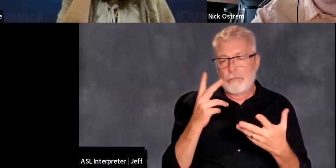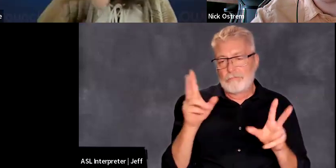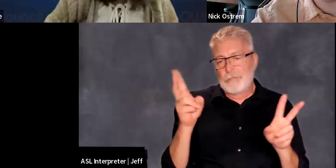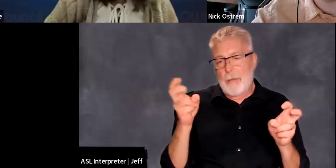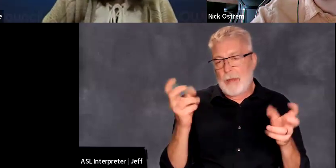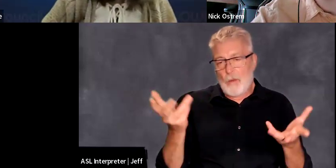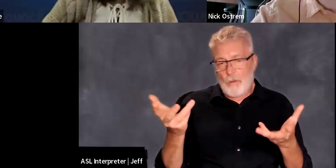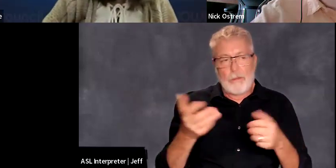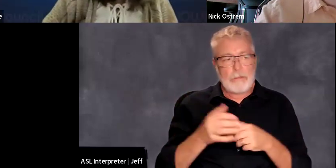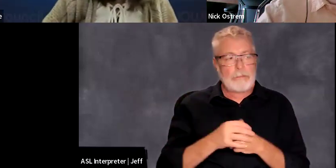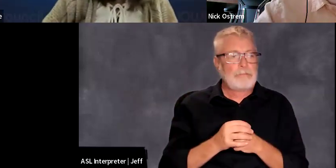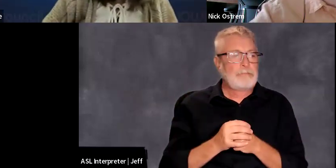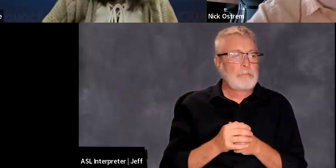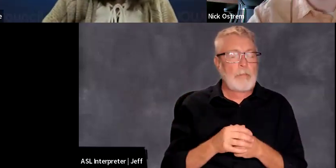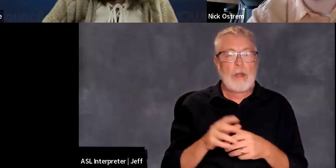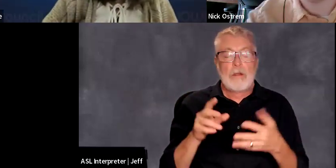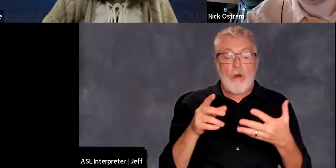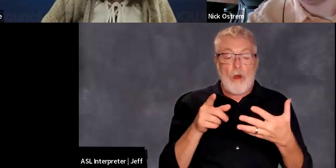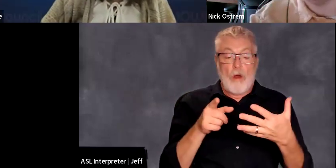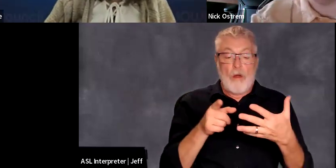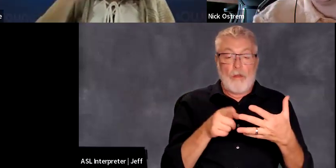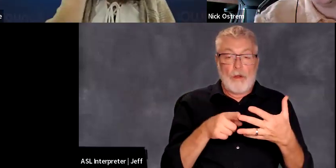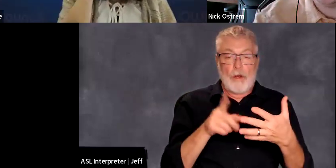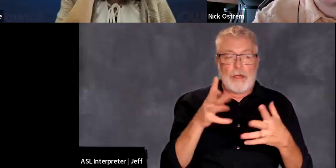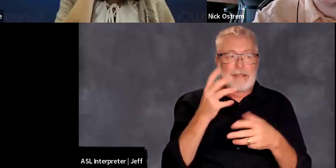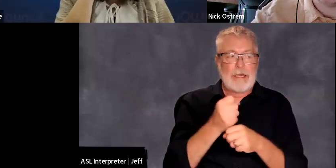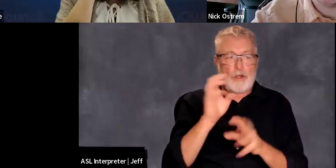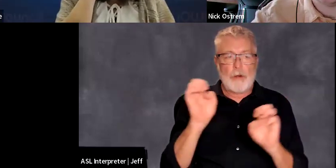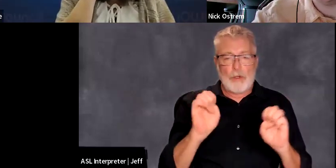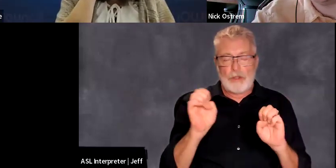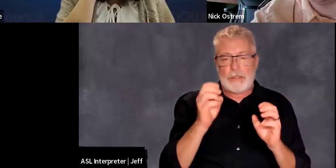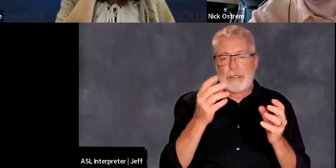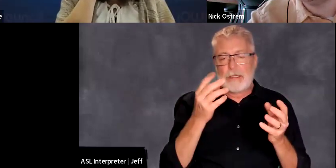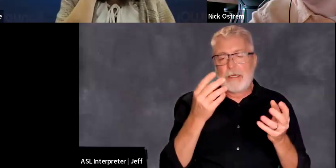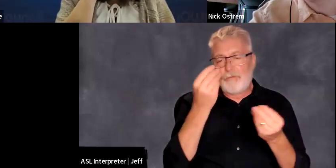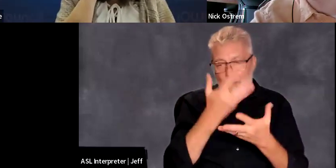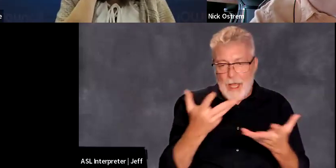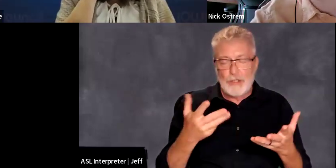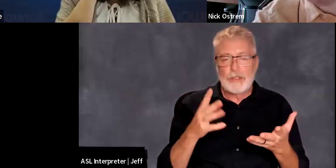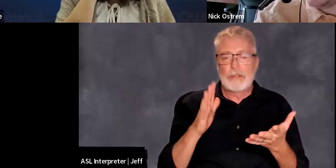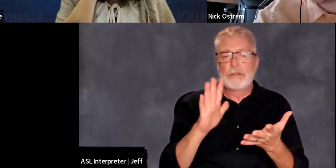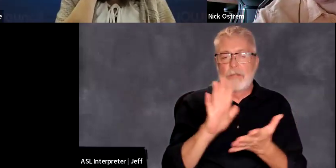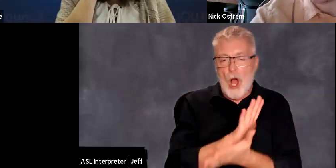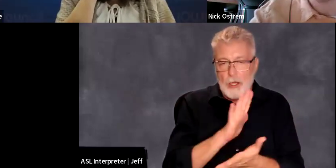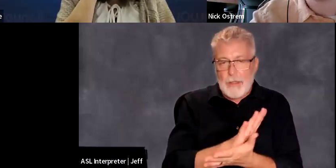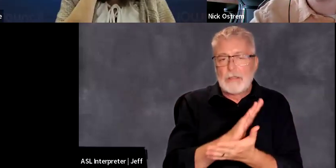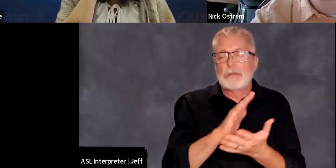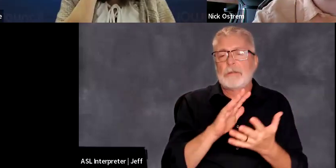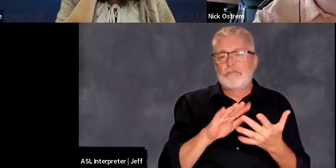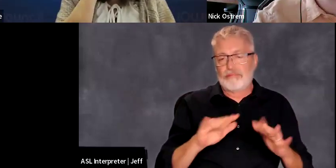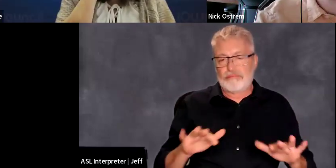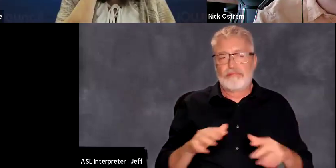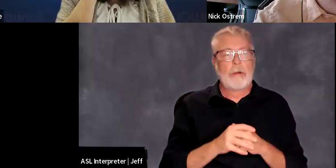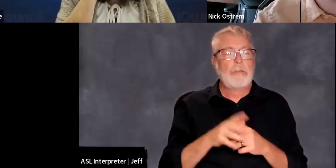So, step 3 is getting that emergency information and documents. Um, so